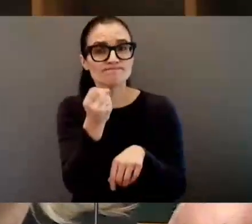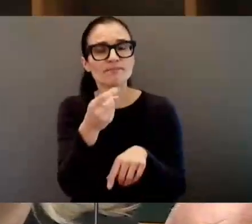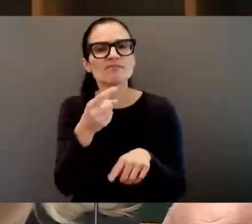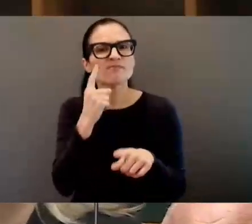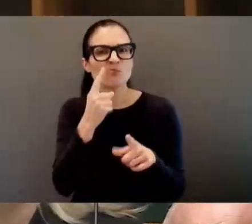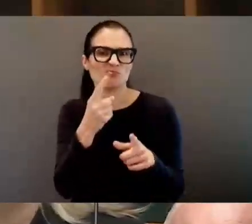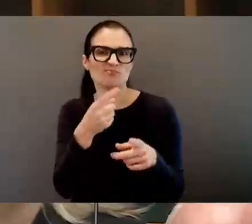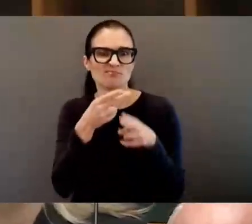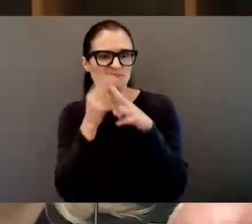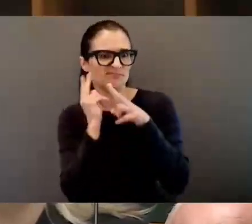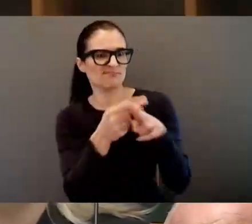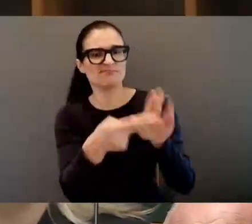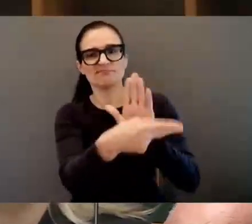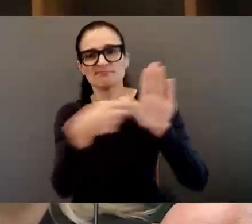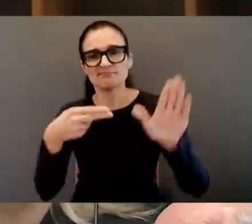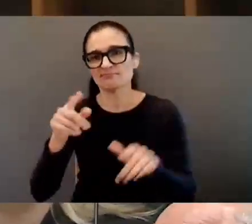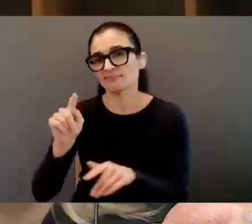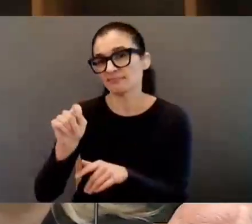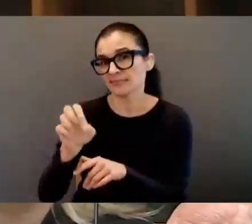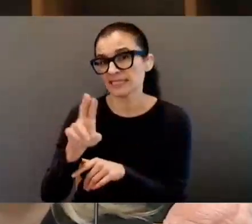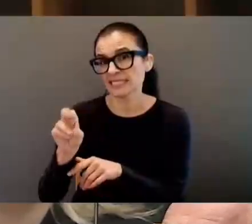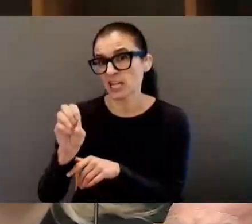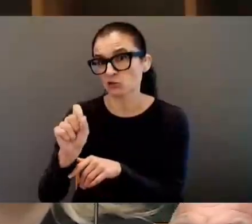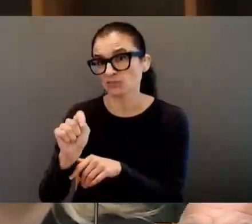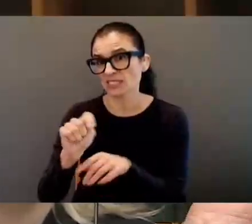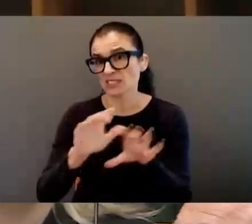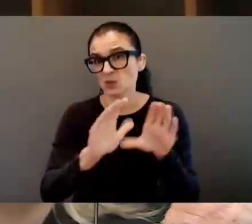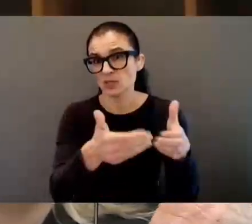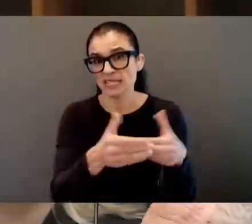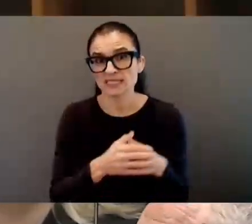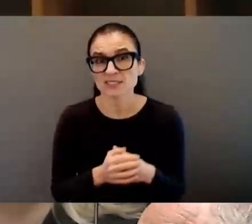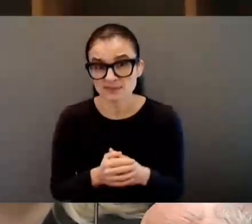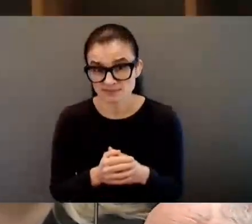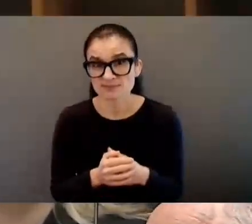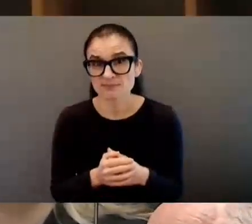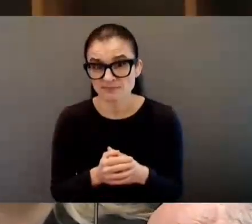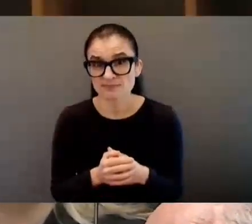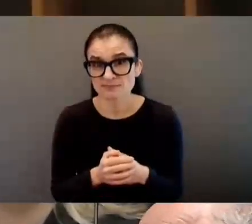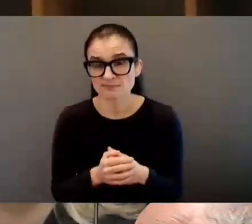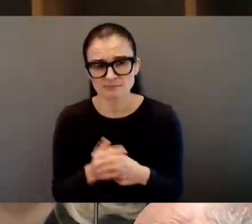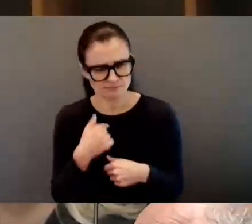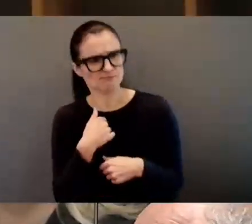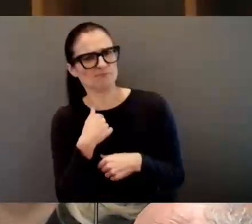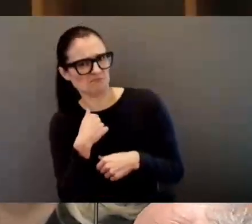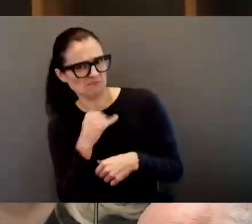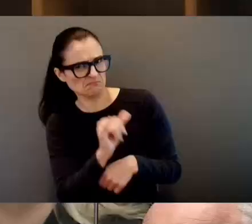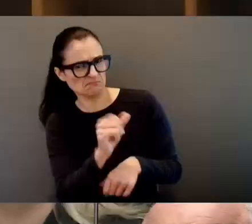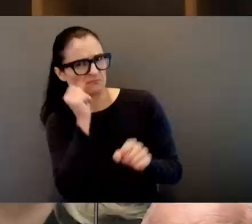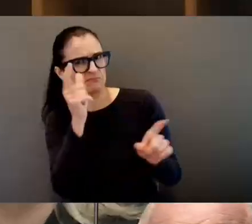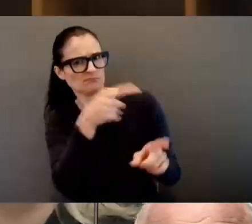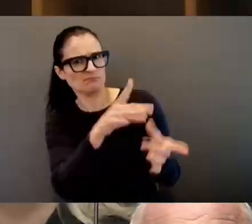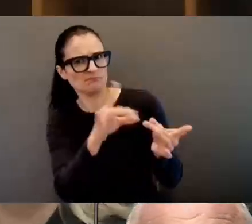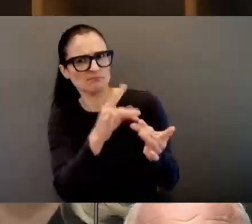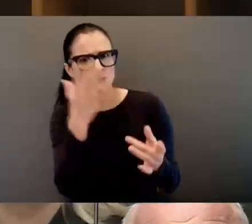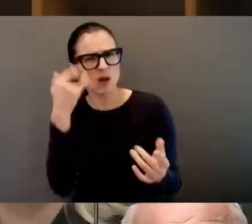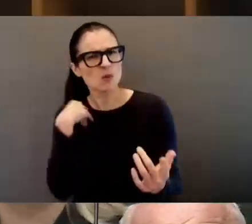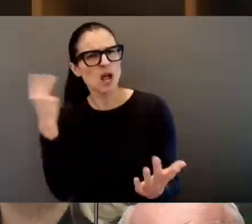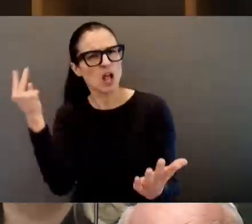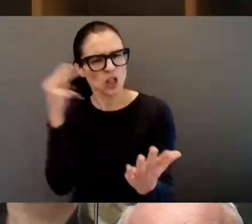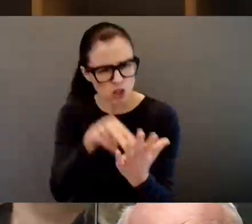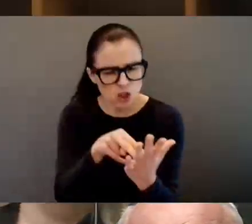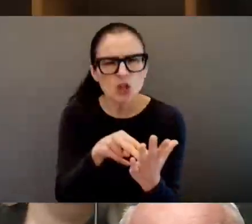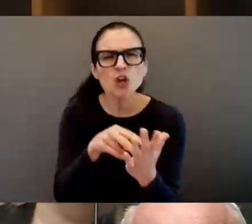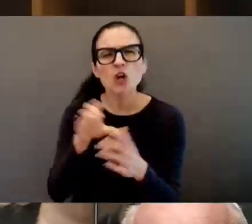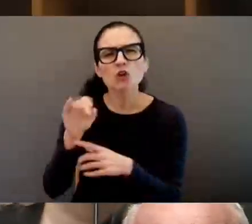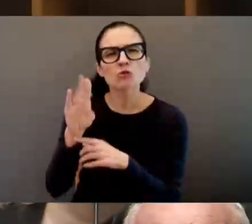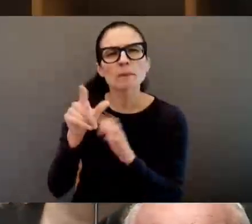criminal code or looked at what we have raised with the federal government of declaring the Bishno Gang a terrorist organization, if he